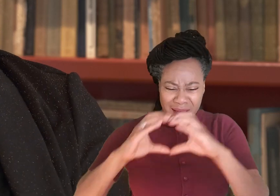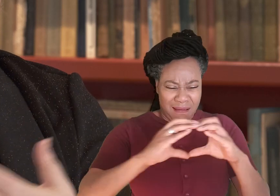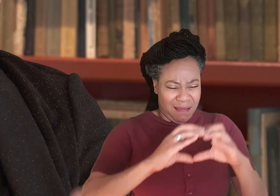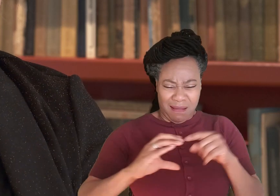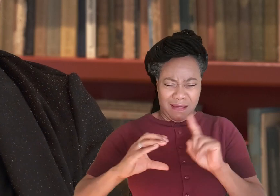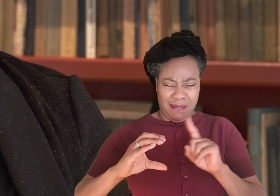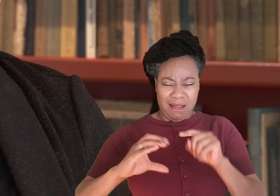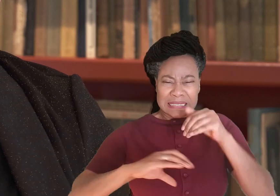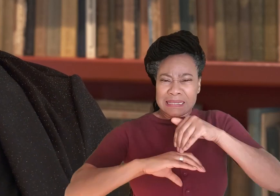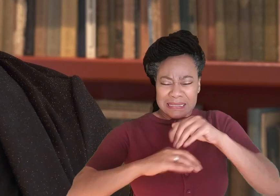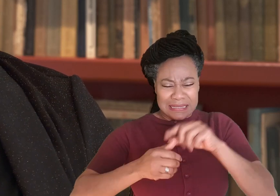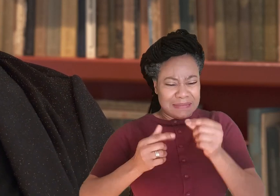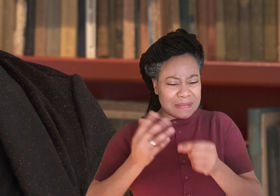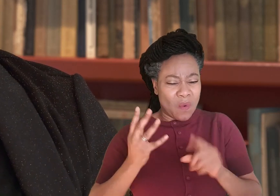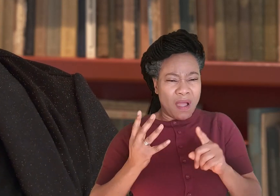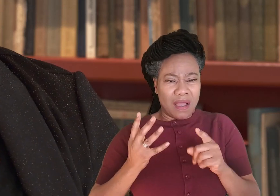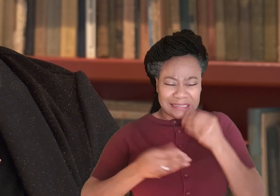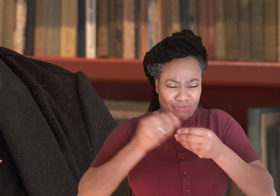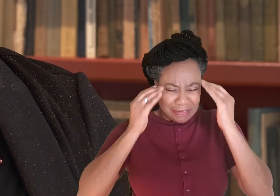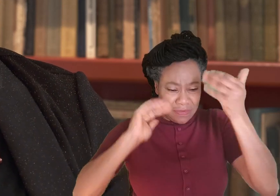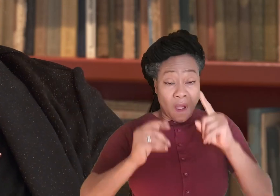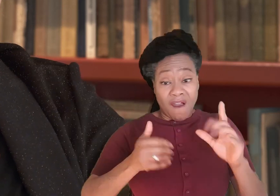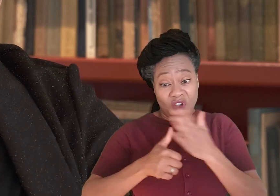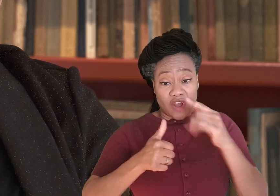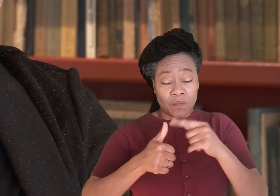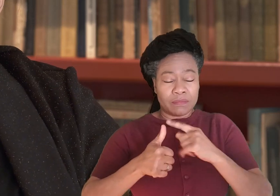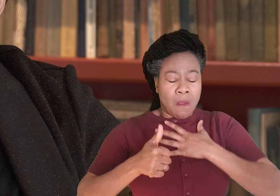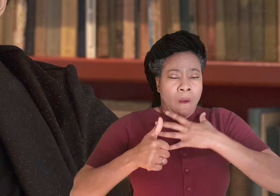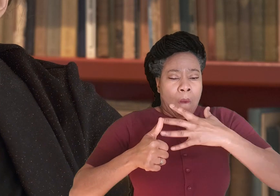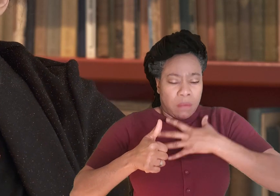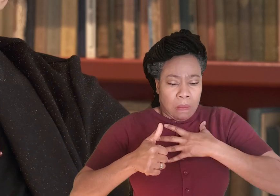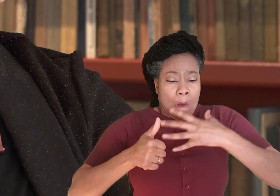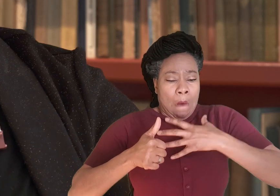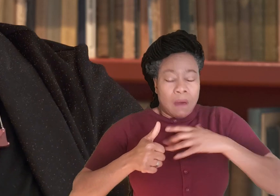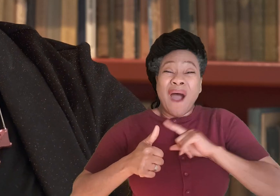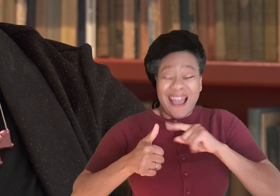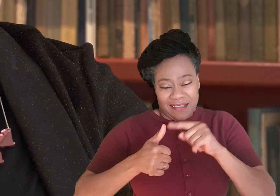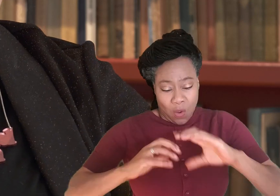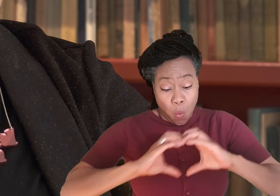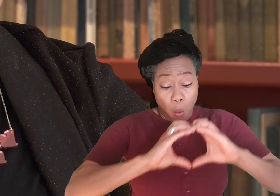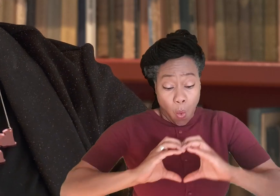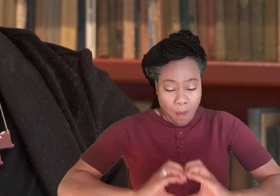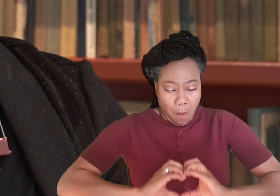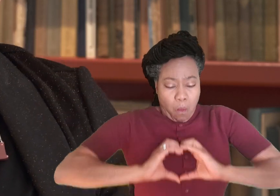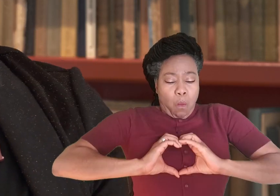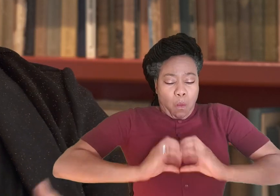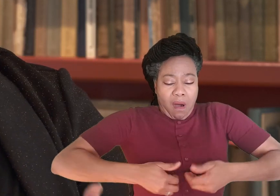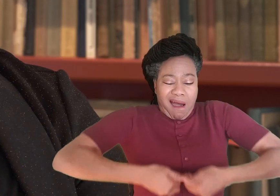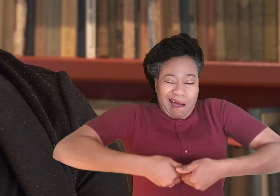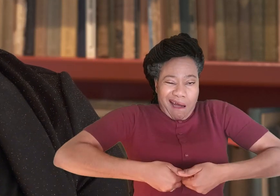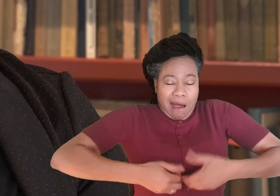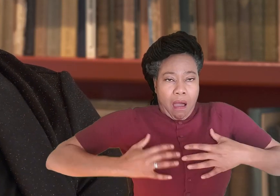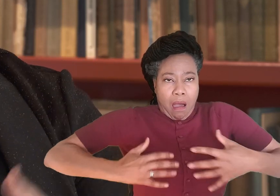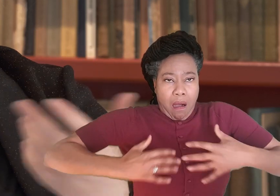Well, the first symptom was suffocation or difficulty breathing, caused by the womb rising up and lodging itself under the diaphragm. This